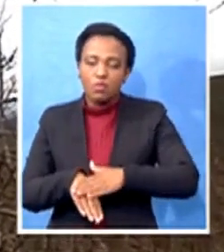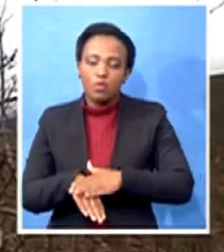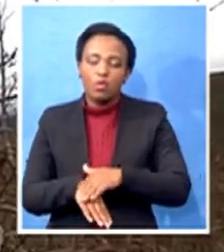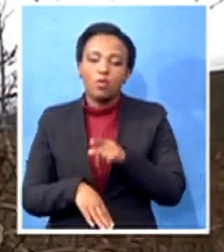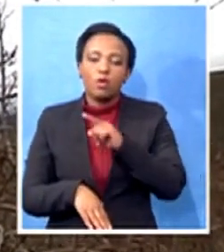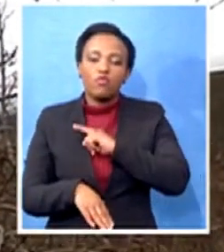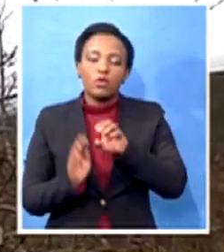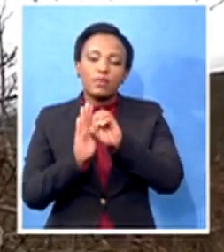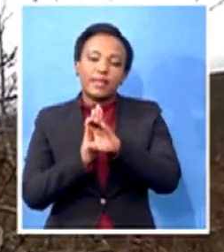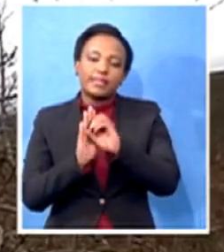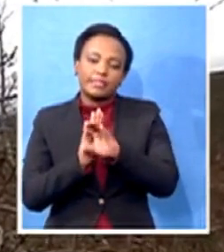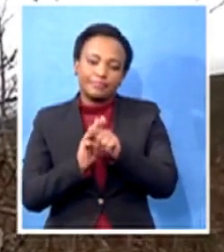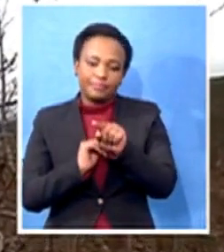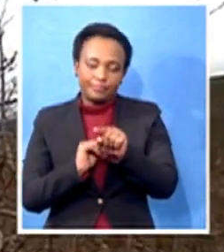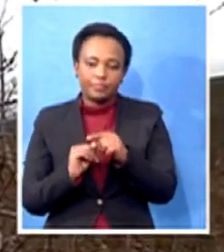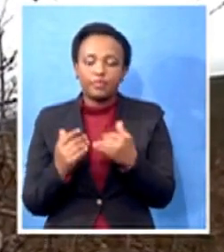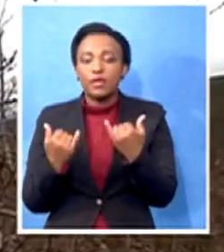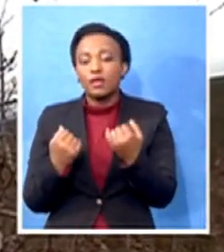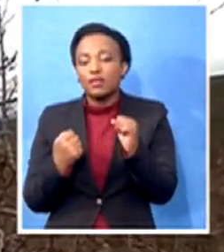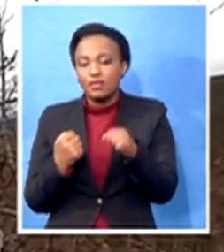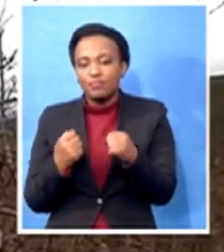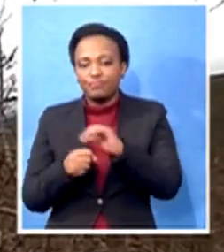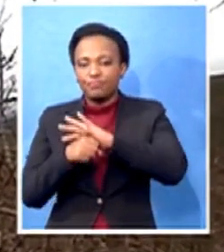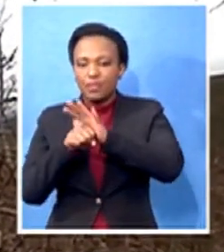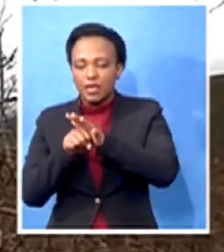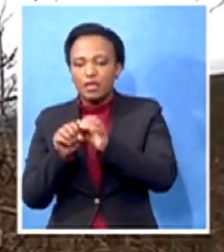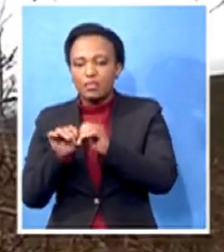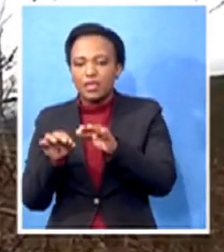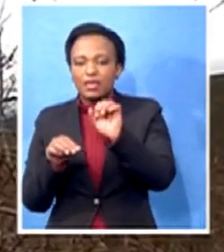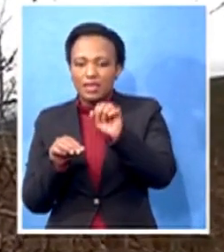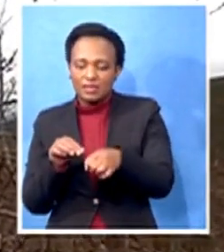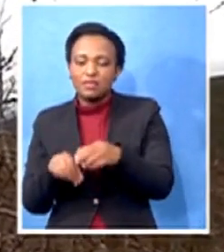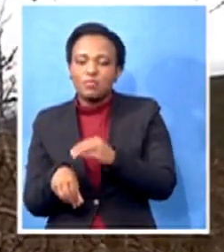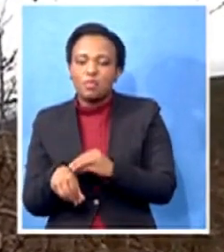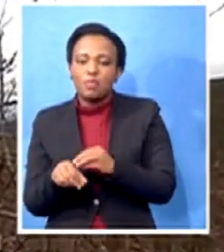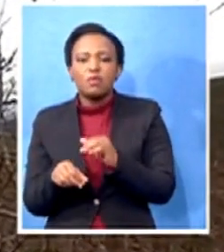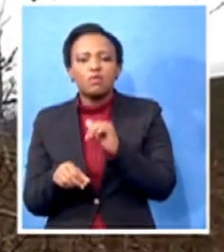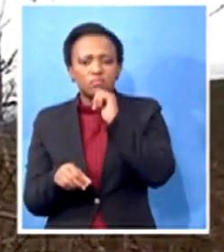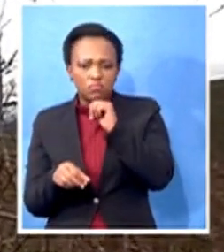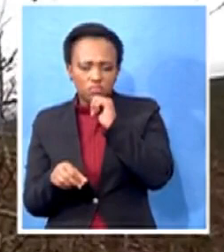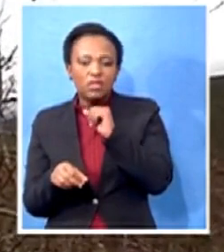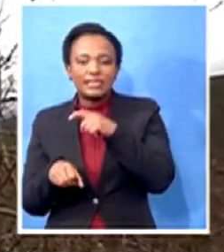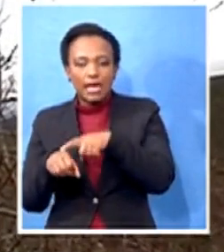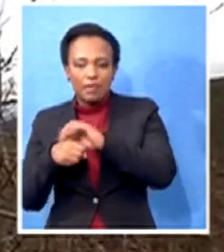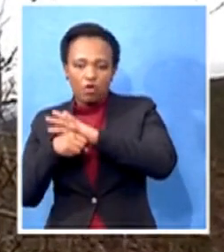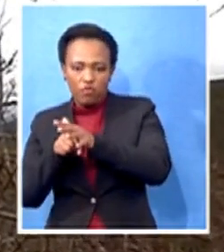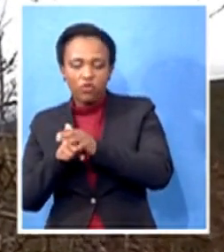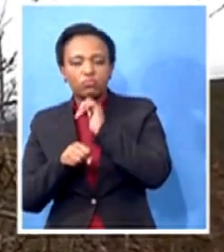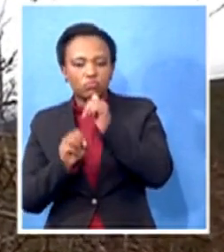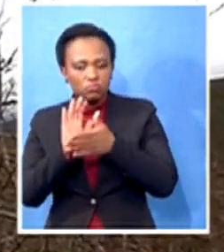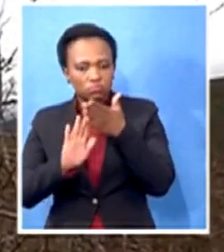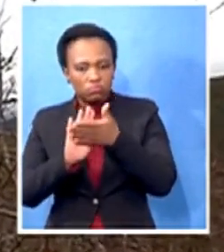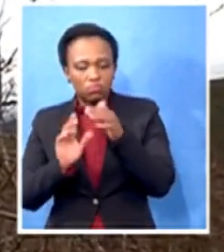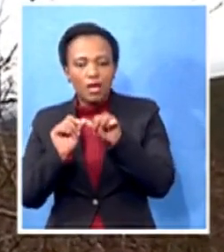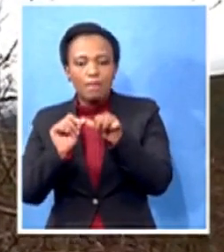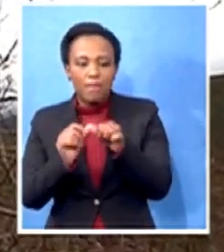the pandemic, although we went on to work full operation, but still on the market side, it's